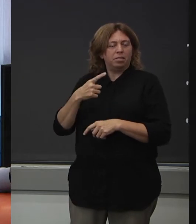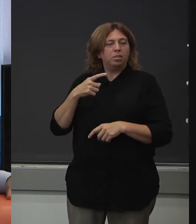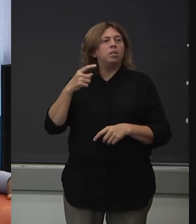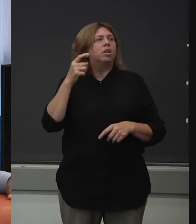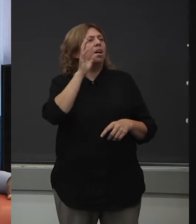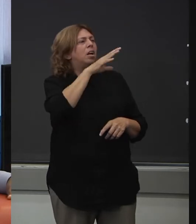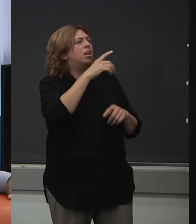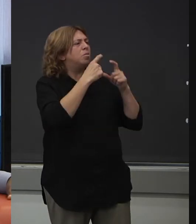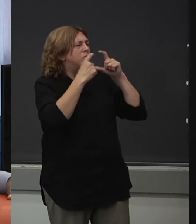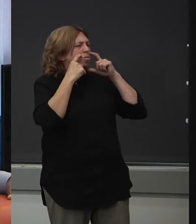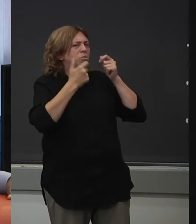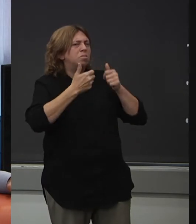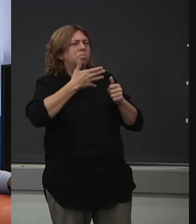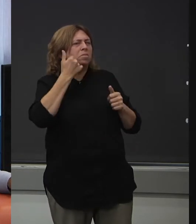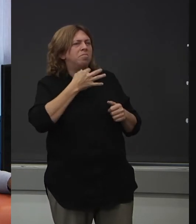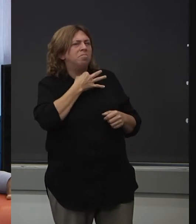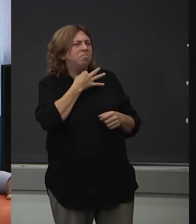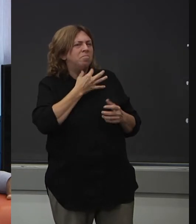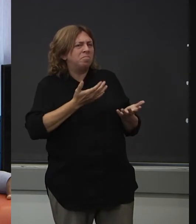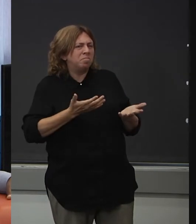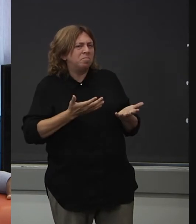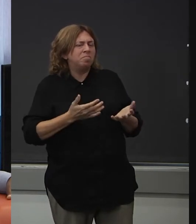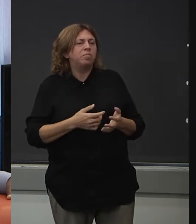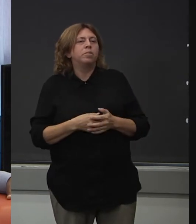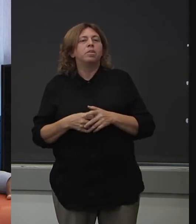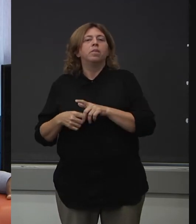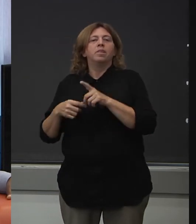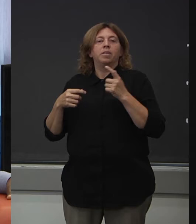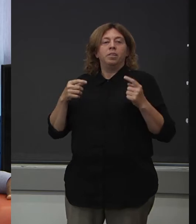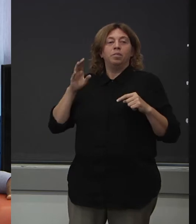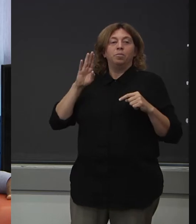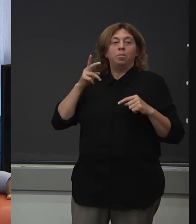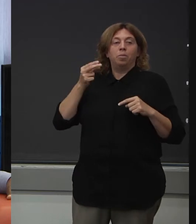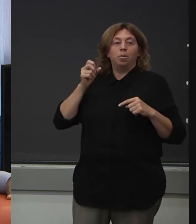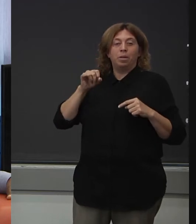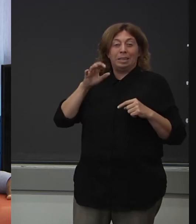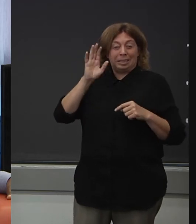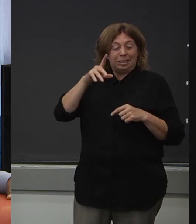numerous face coverings and shields available out there.